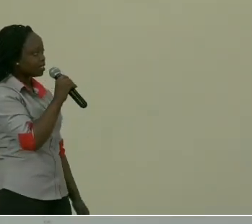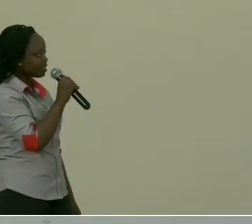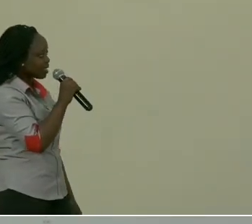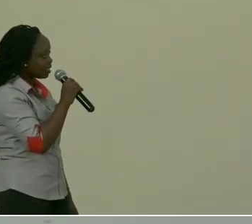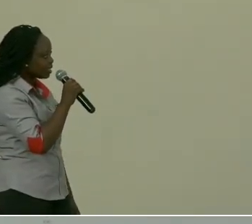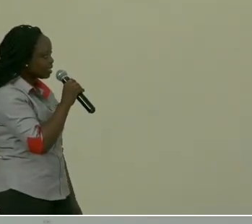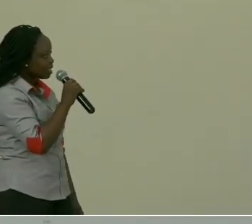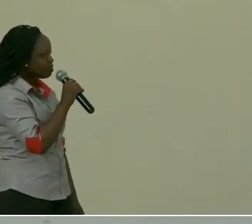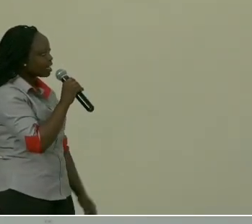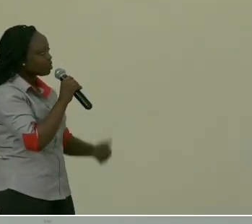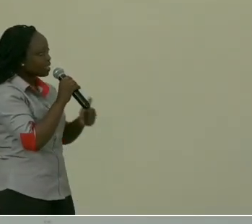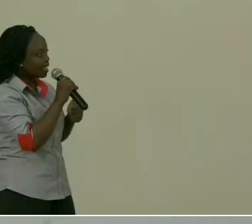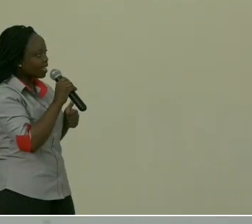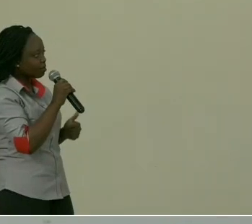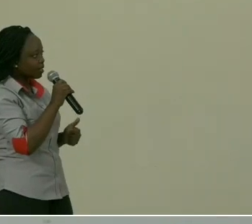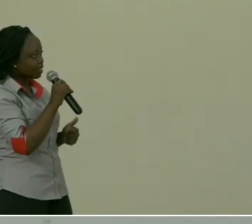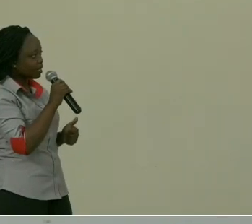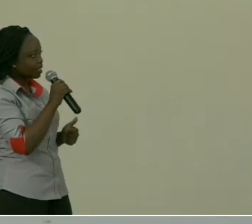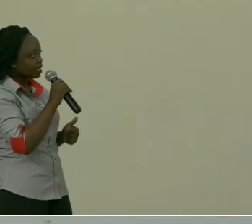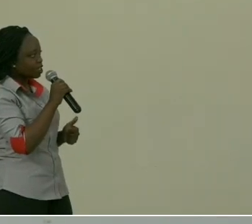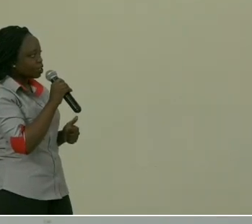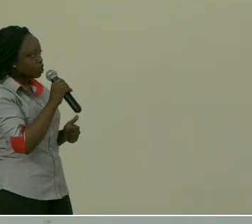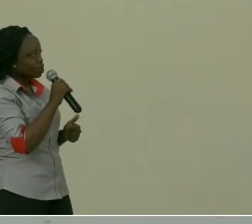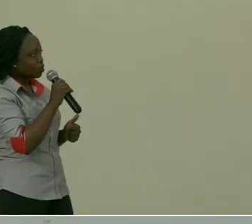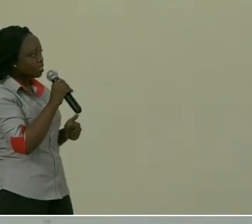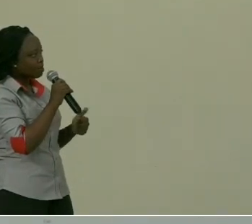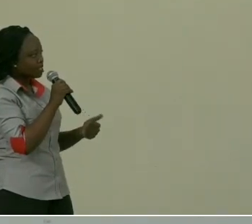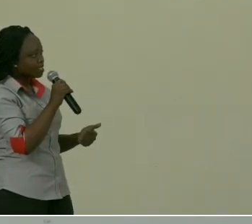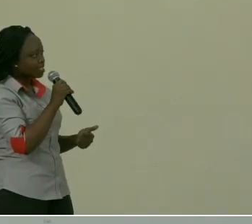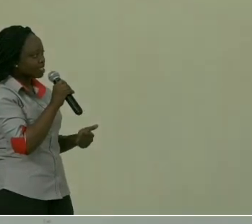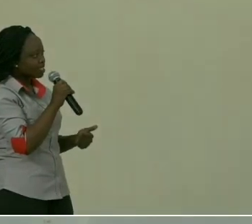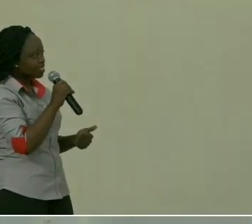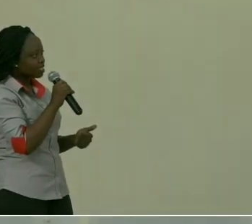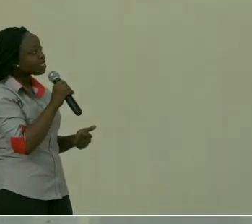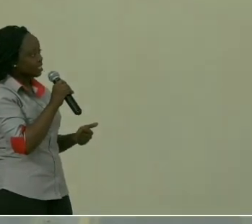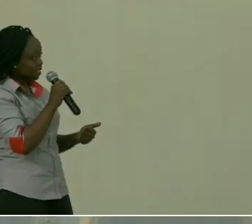I resigned. But I'd gotten a KRA PIN. So what happens?